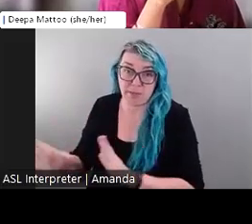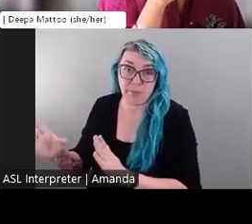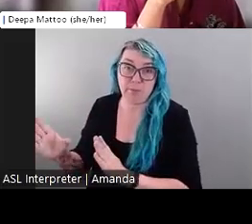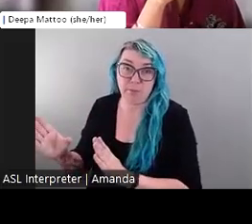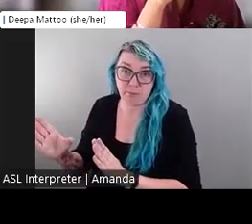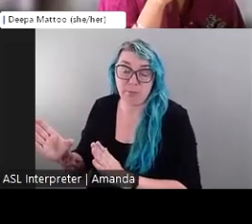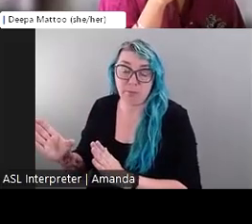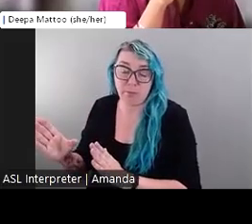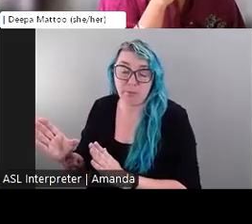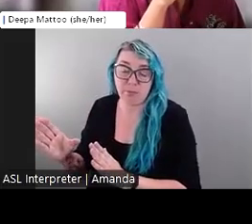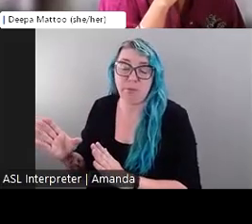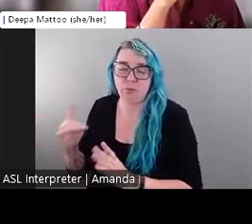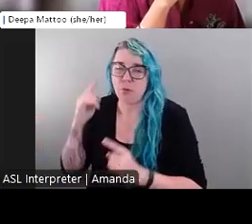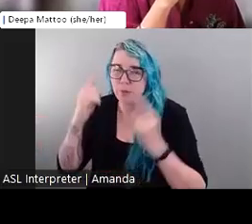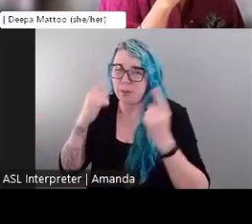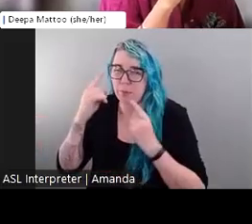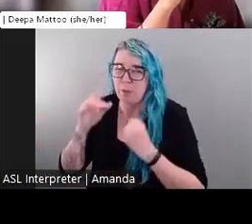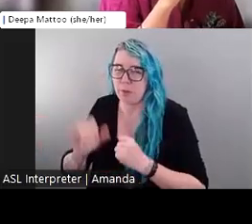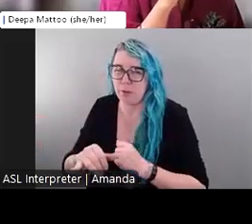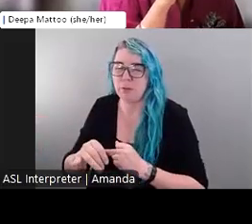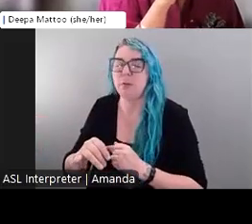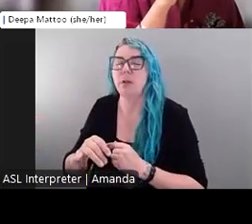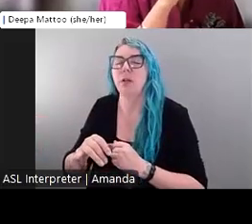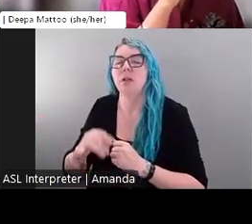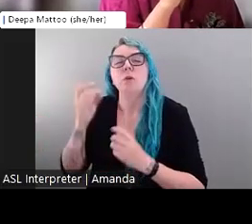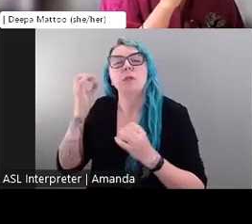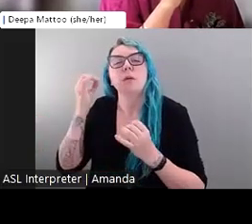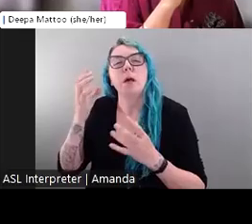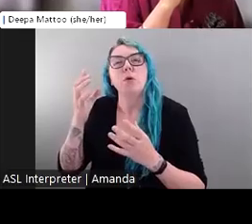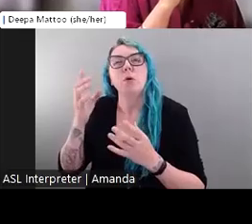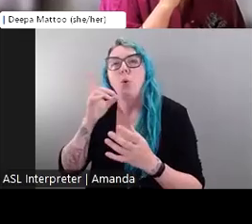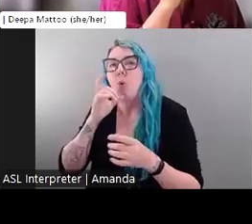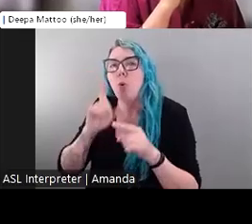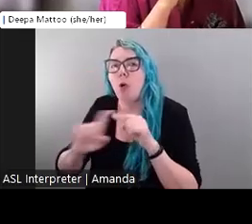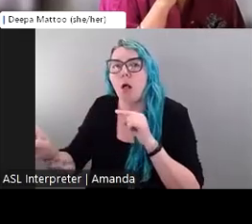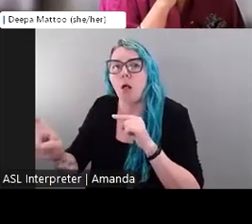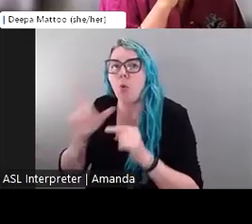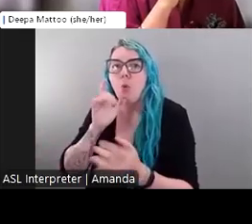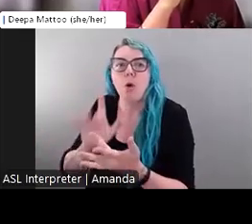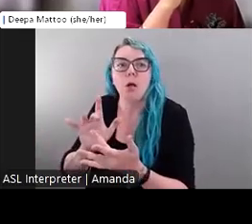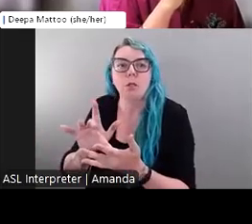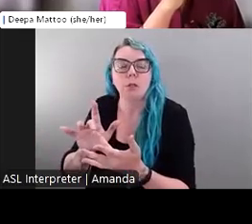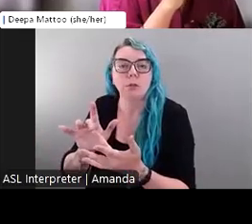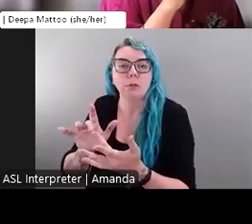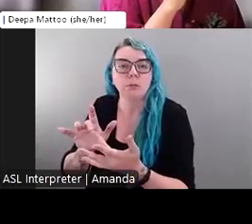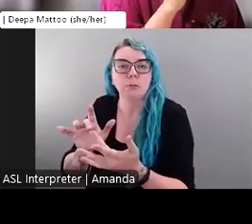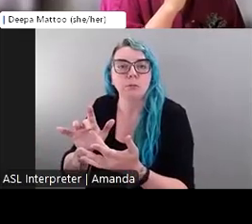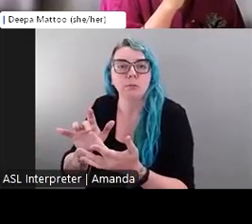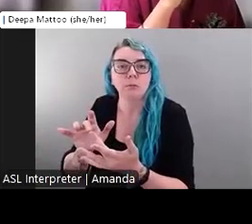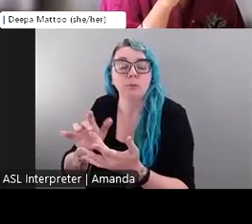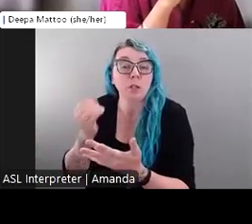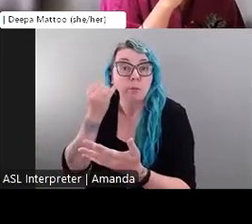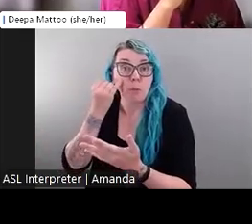terms of, you know, who are the people you would call in case